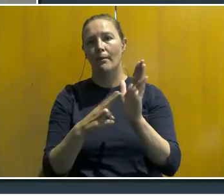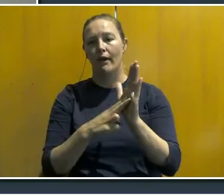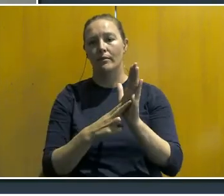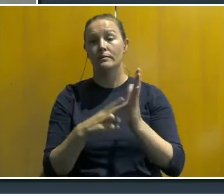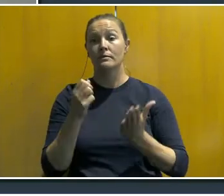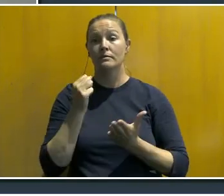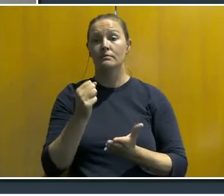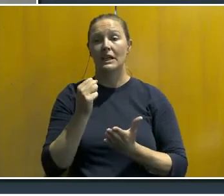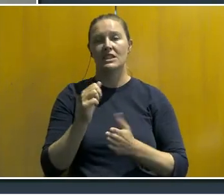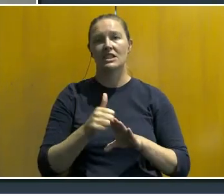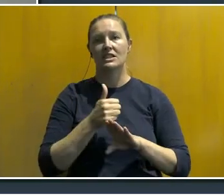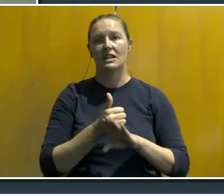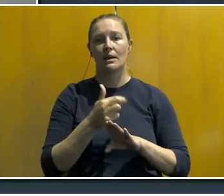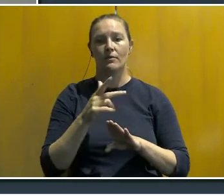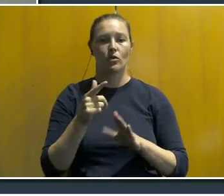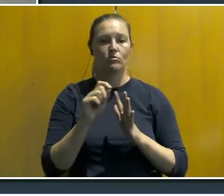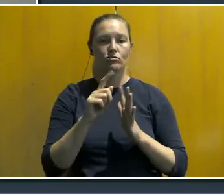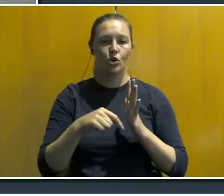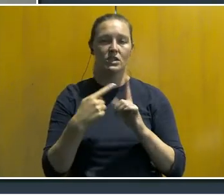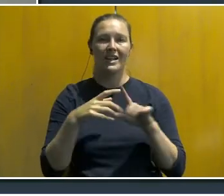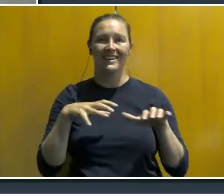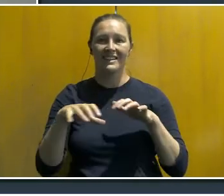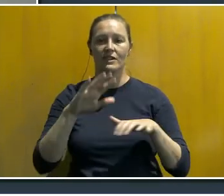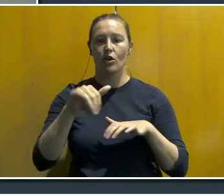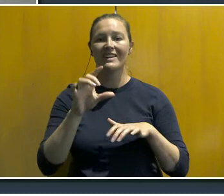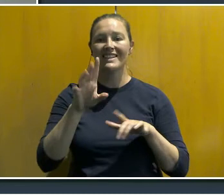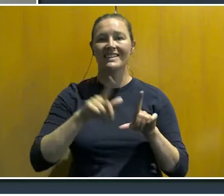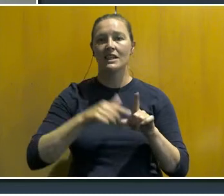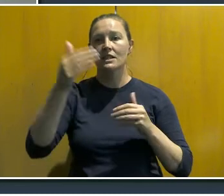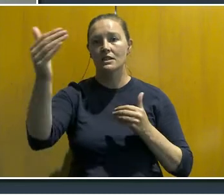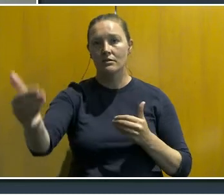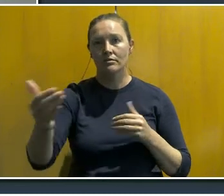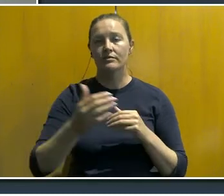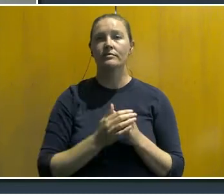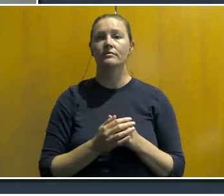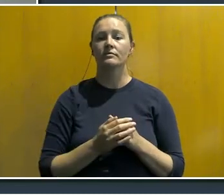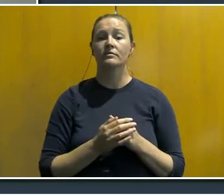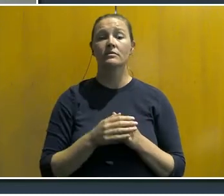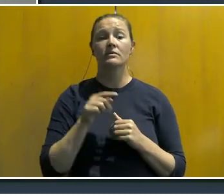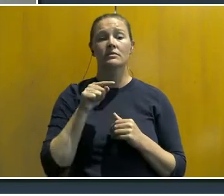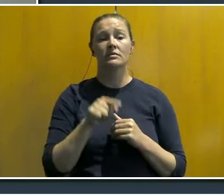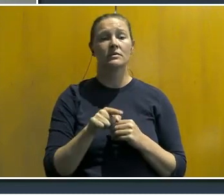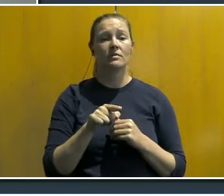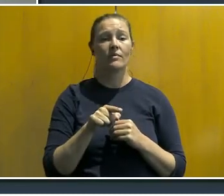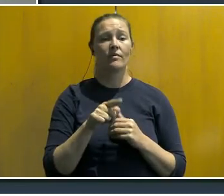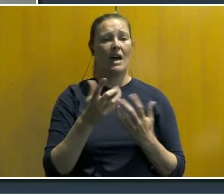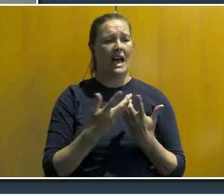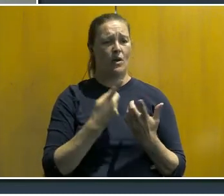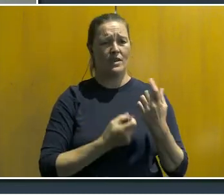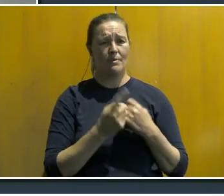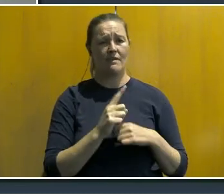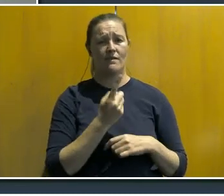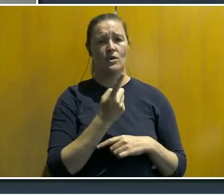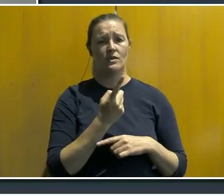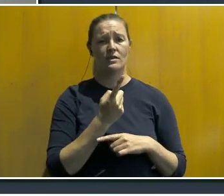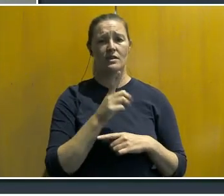out the projects and activities that council will focus on over the next 10 years. How can this occur ahead of decisions on what will partly